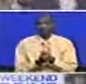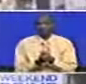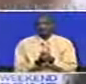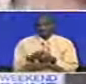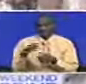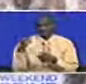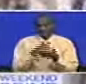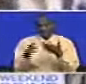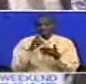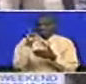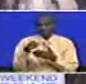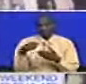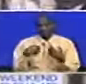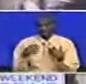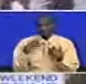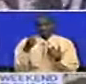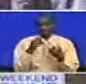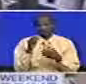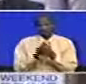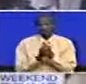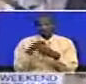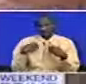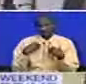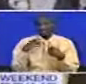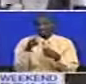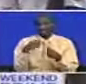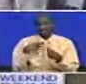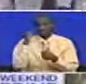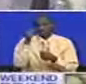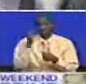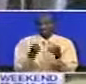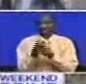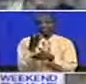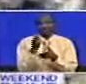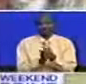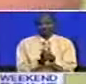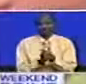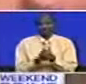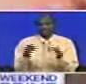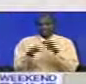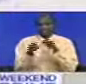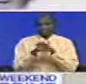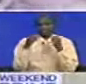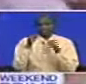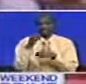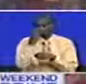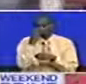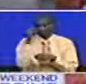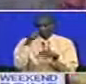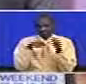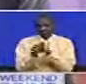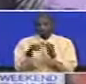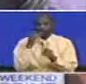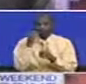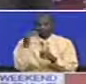Barely a week later, and the ever-lively Bungoma was a stage for yet another political event, as Deputy President William Ruto attended the homecoming